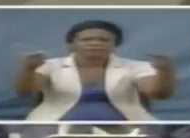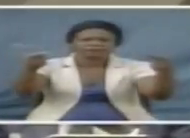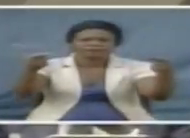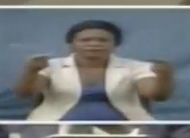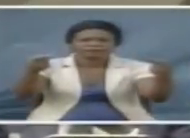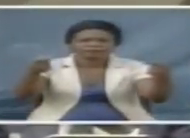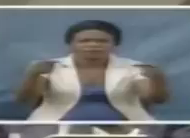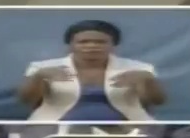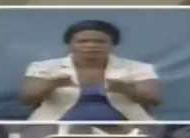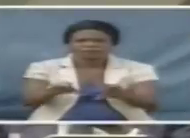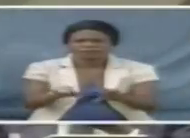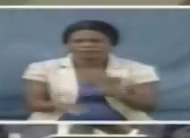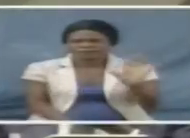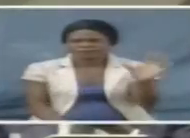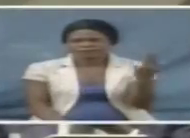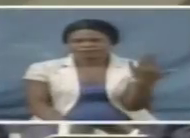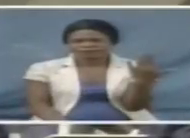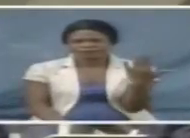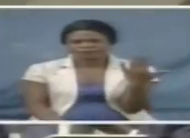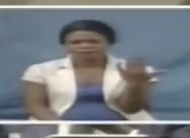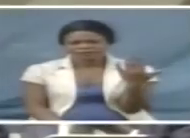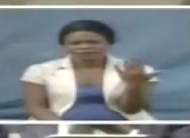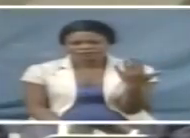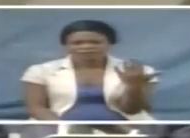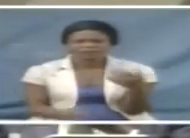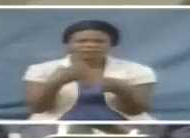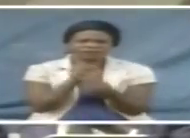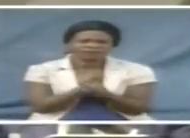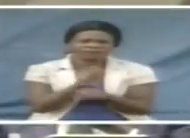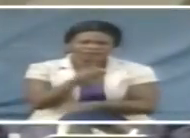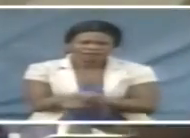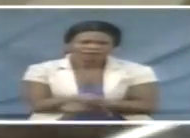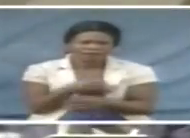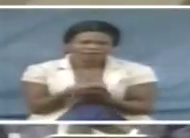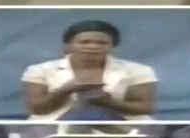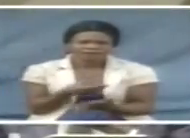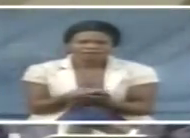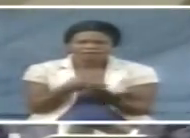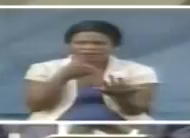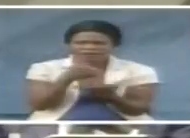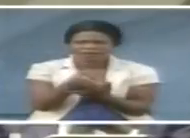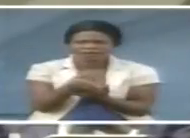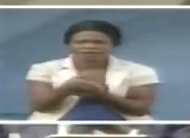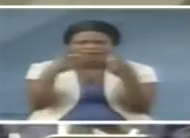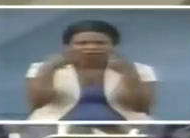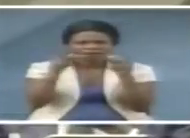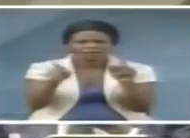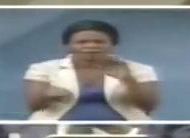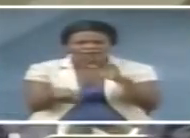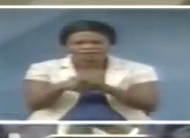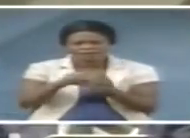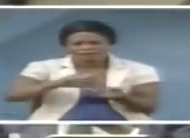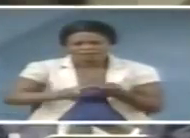ensure sustainability of debt. And 5, pursue project